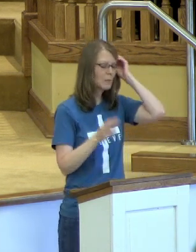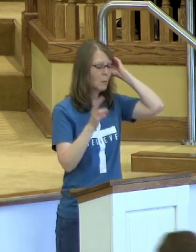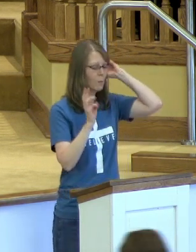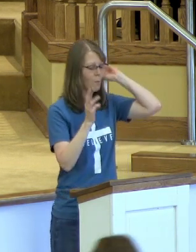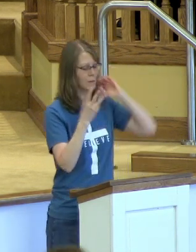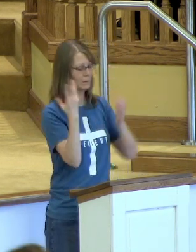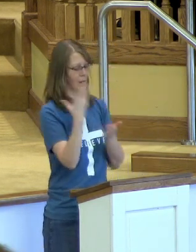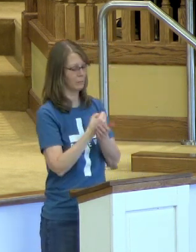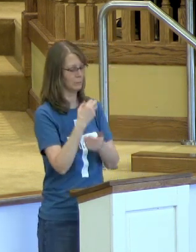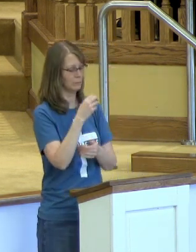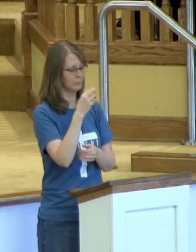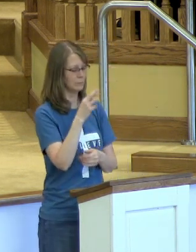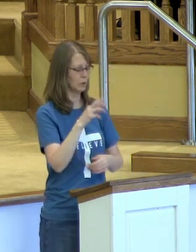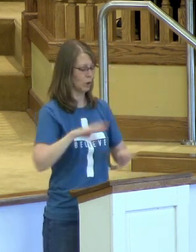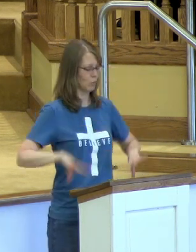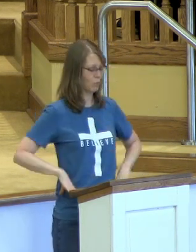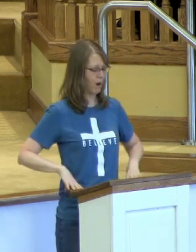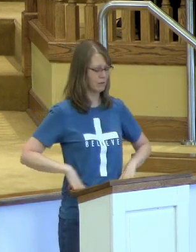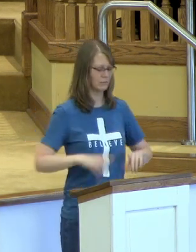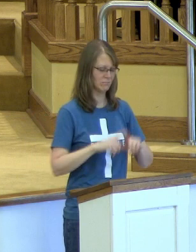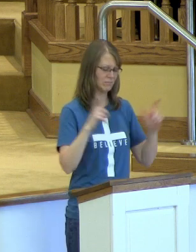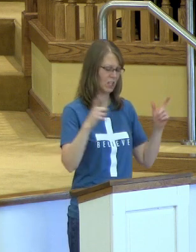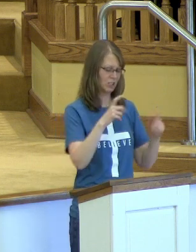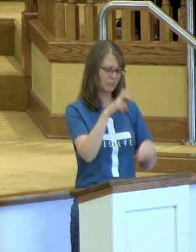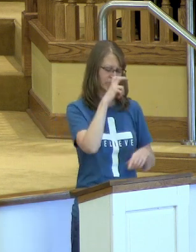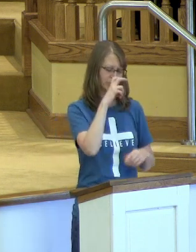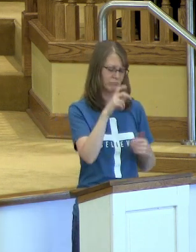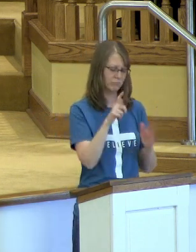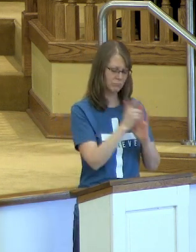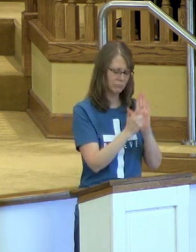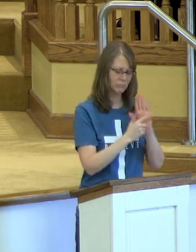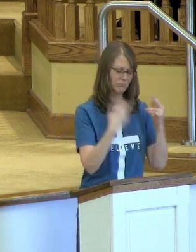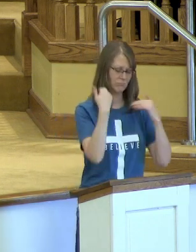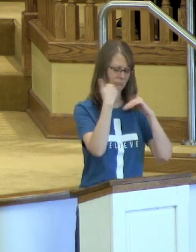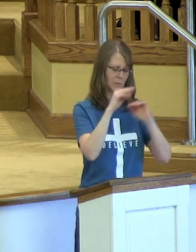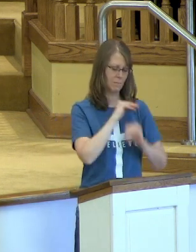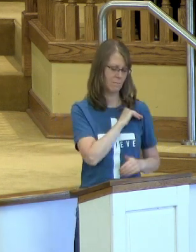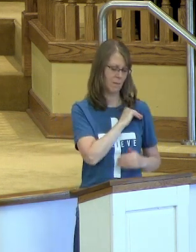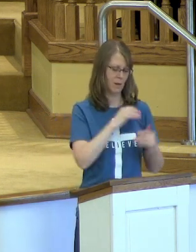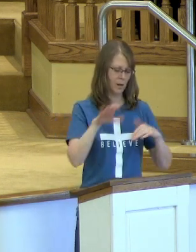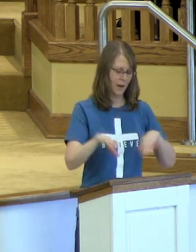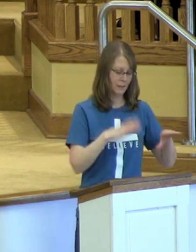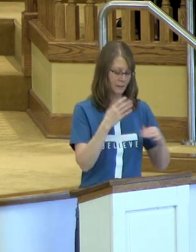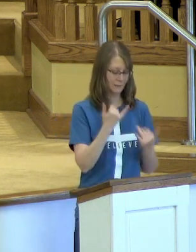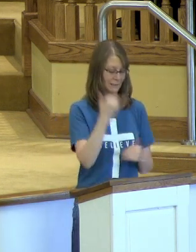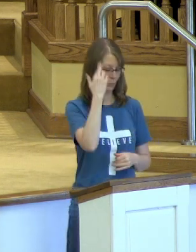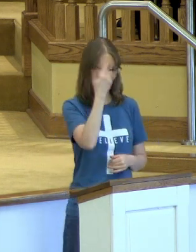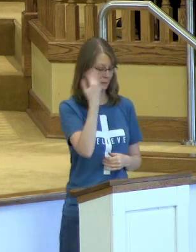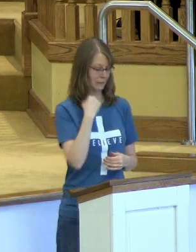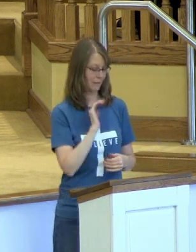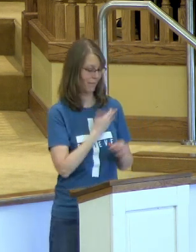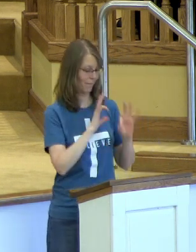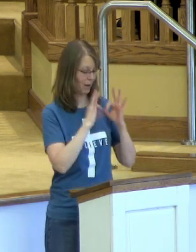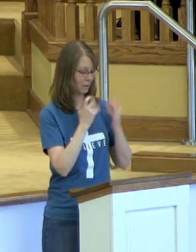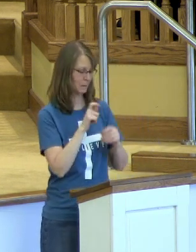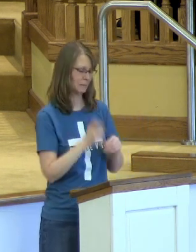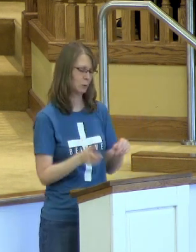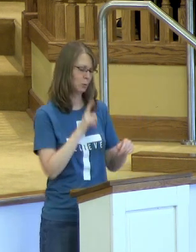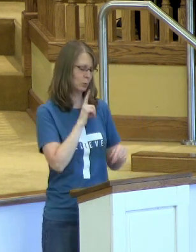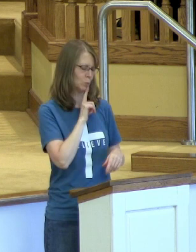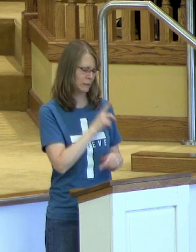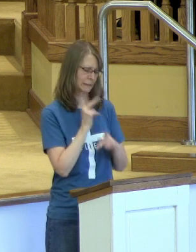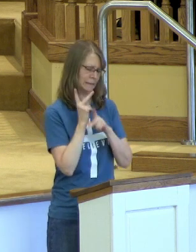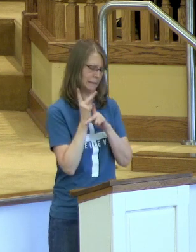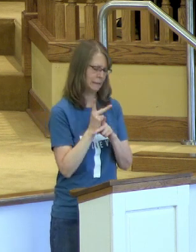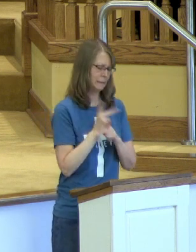opportunities. Russia has very strict laws that limit missionary activity. For this reason, our family must be extra careful in our personal witness to people